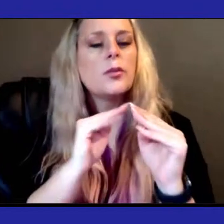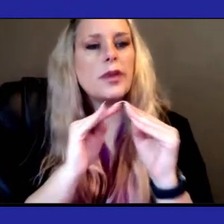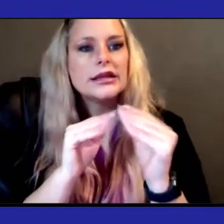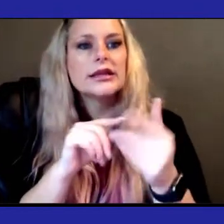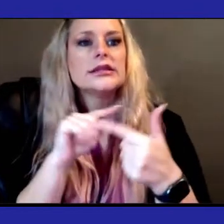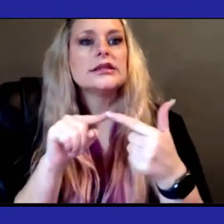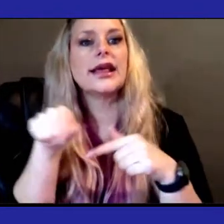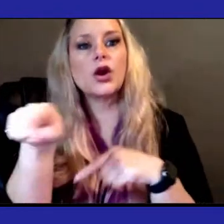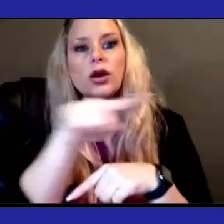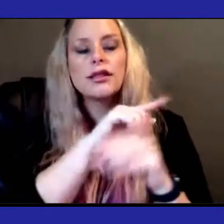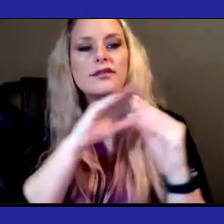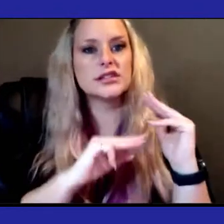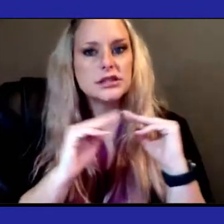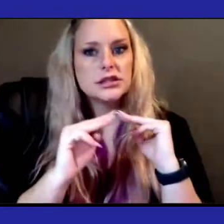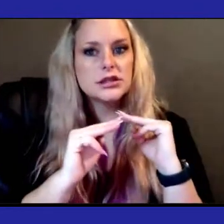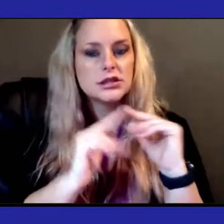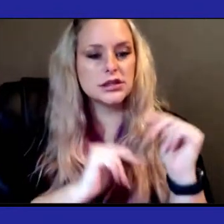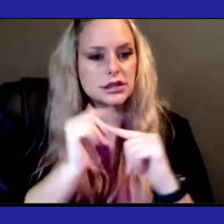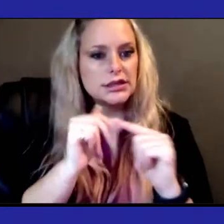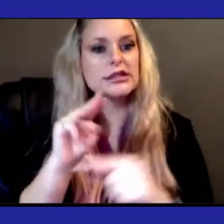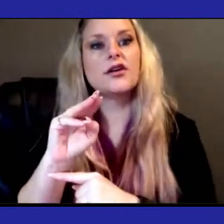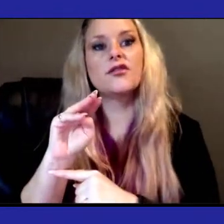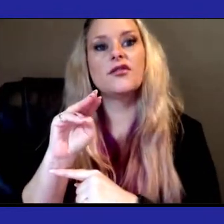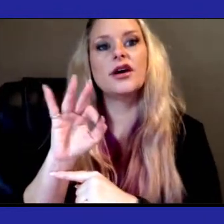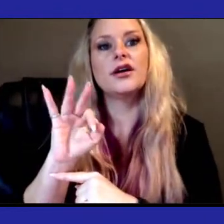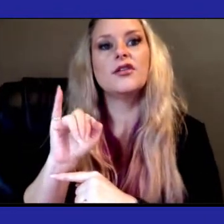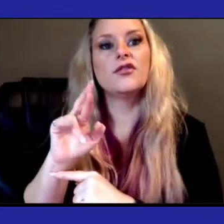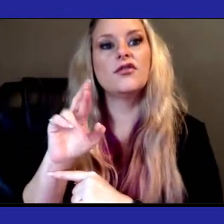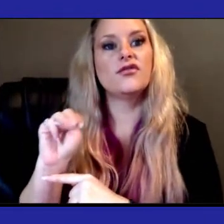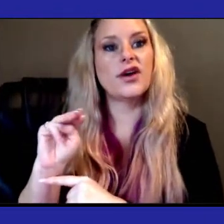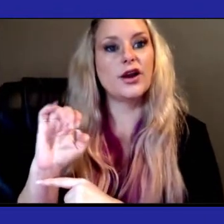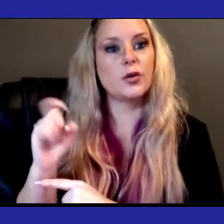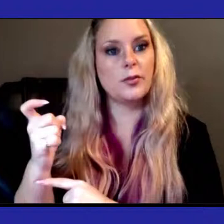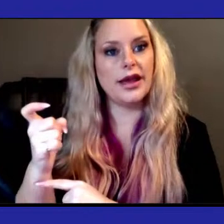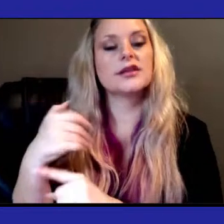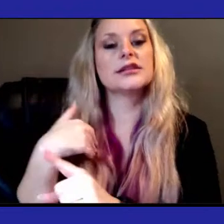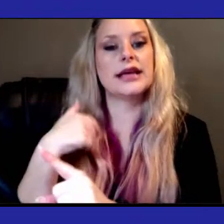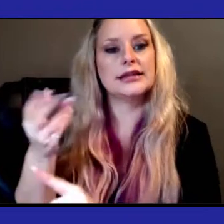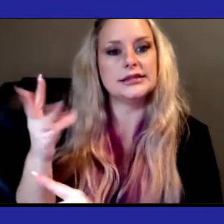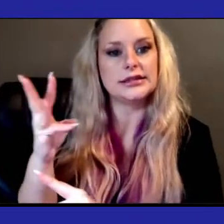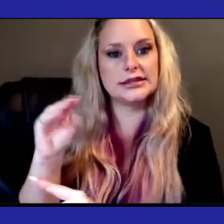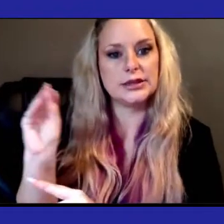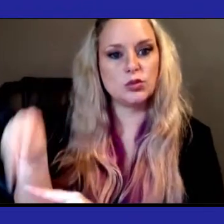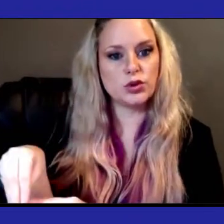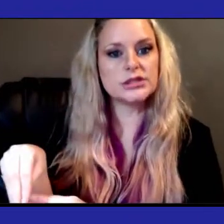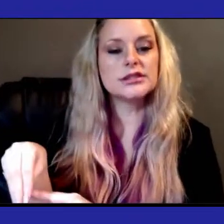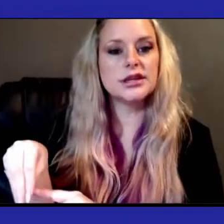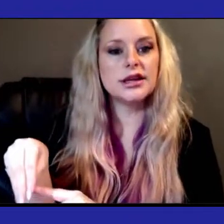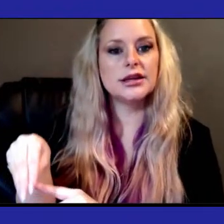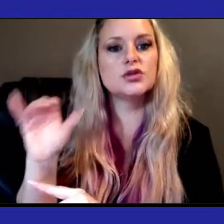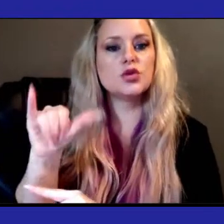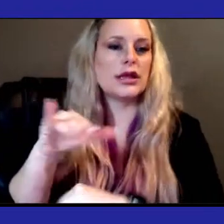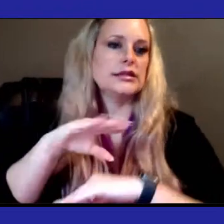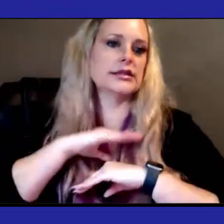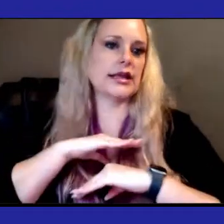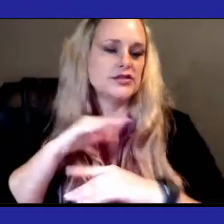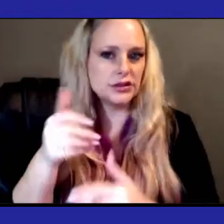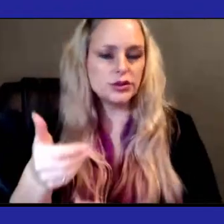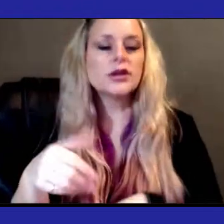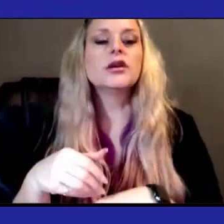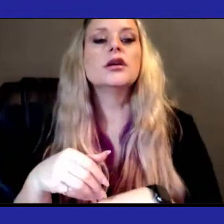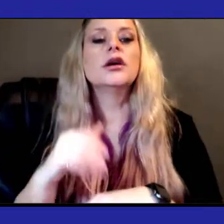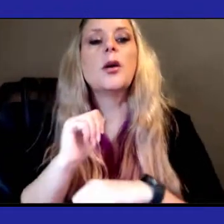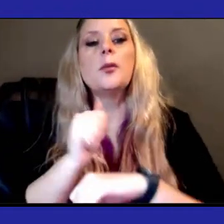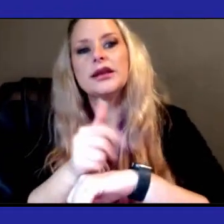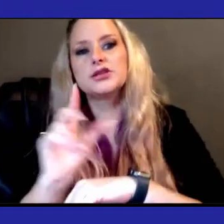facilities. Firemax for their current contract is at 16% utilization, which is satisfactory based on where they